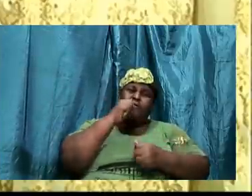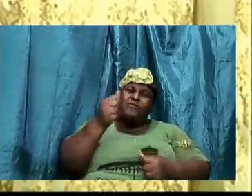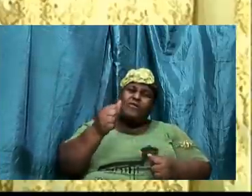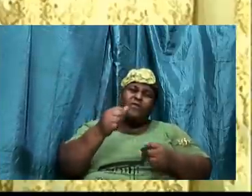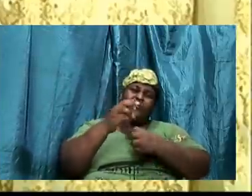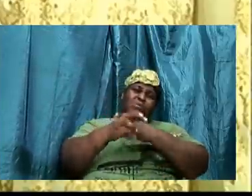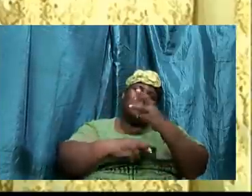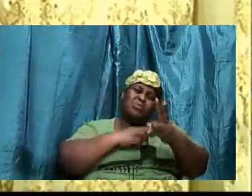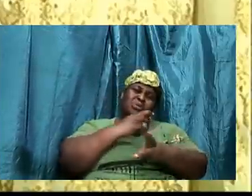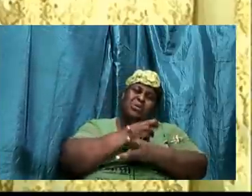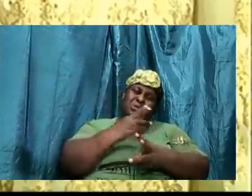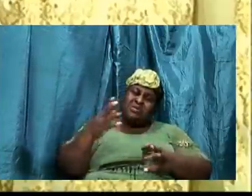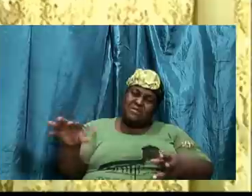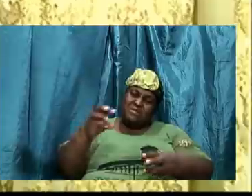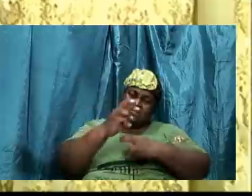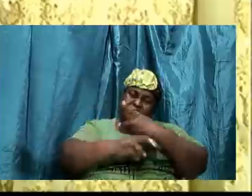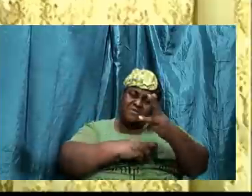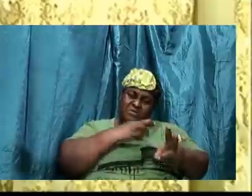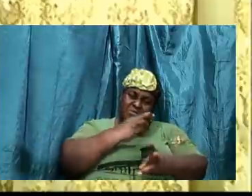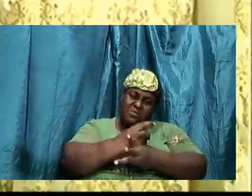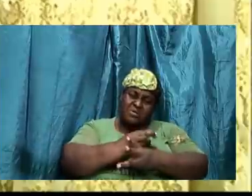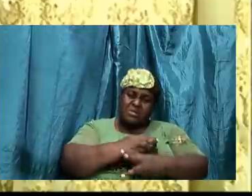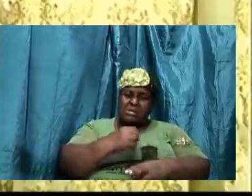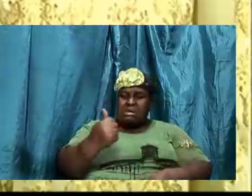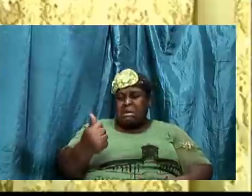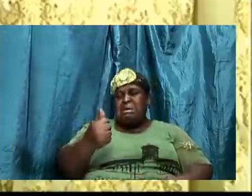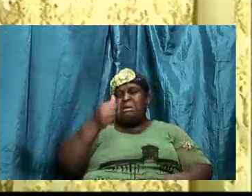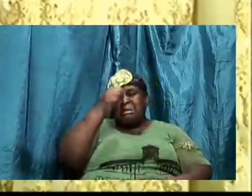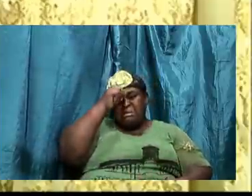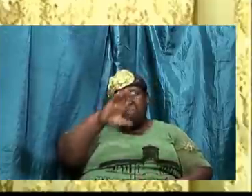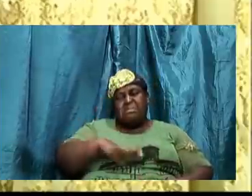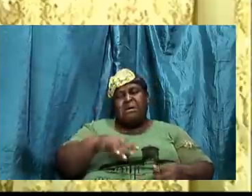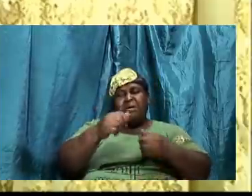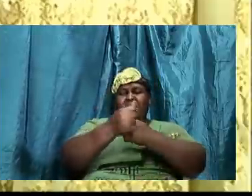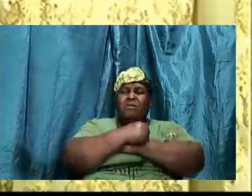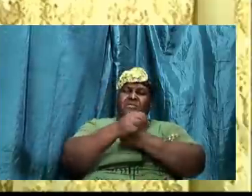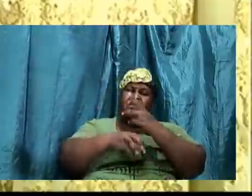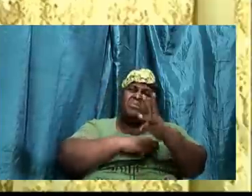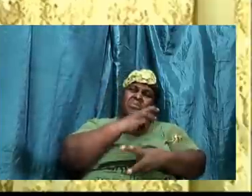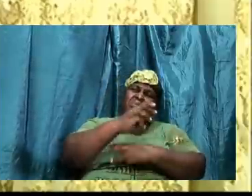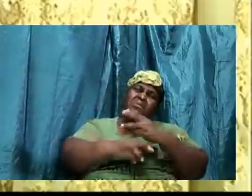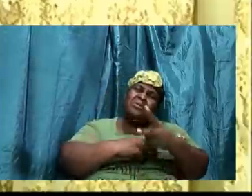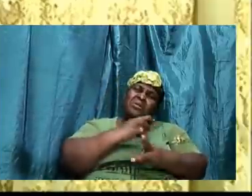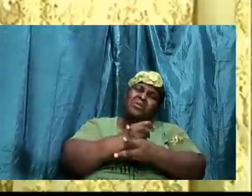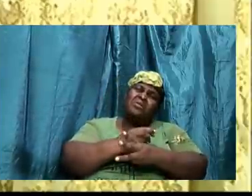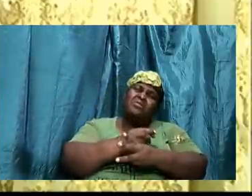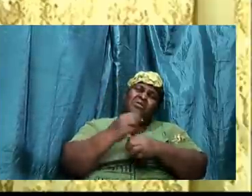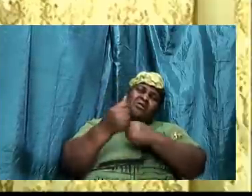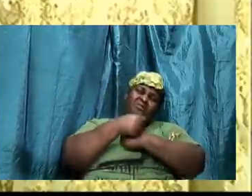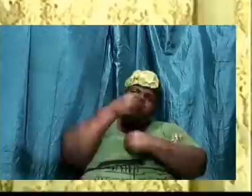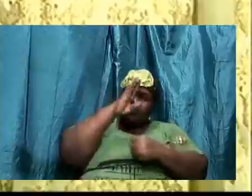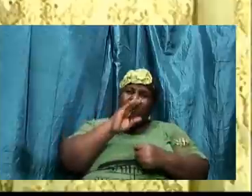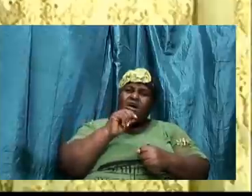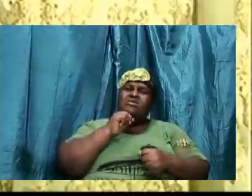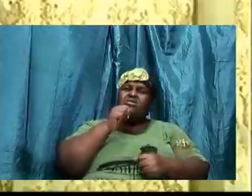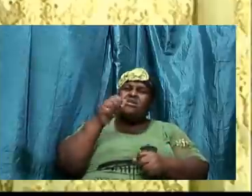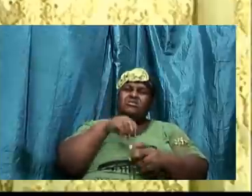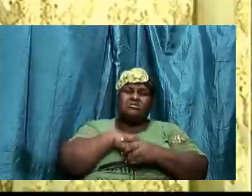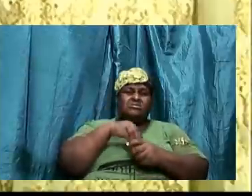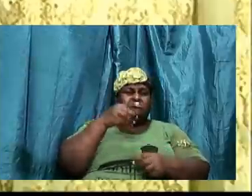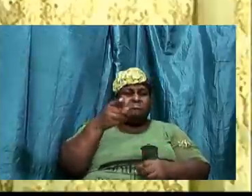things of the world. If any man love the world, the love of the Father is not in him. For all that is in the world is